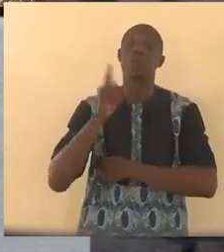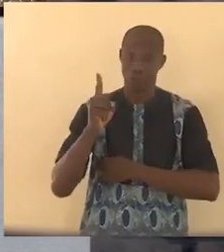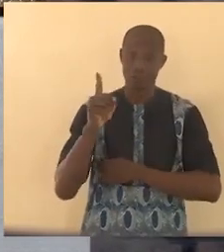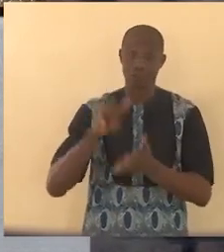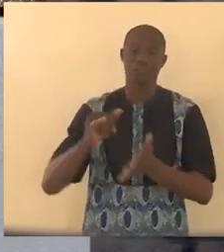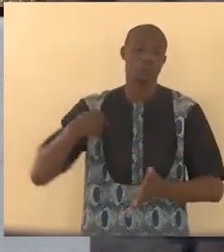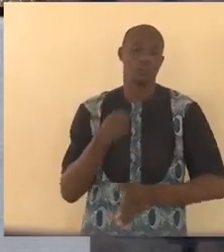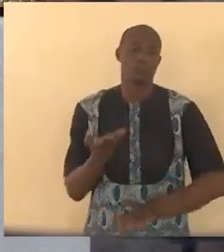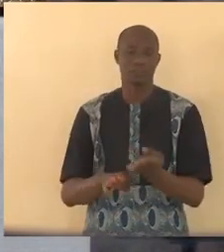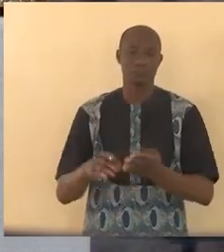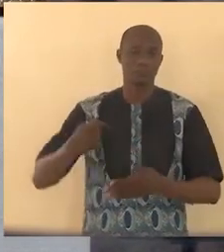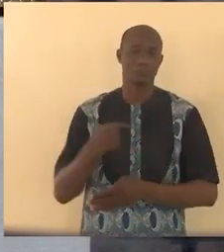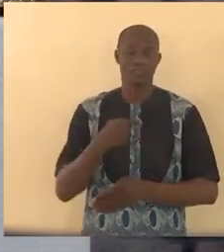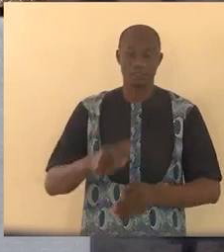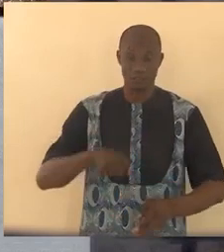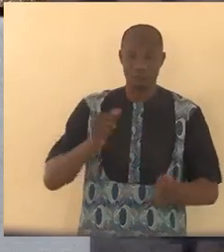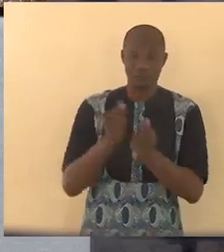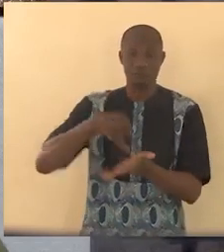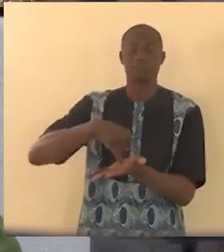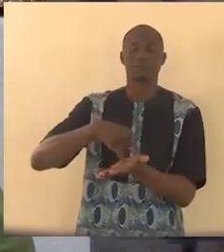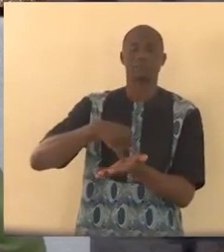die. And we live with that distress.